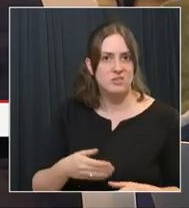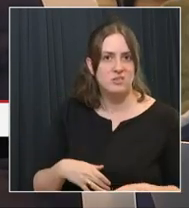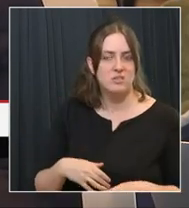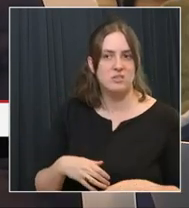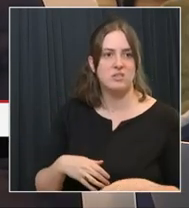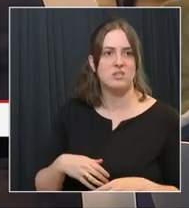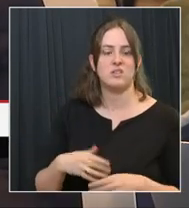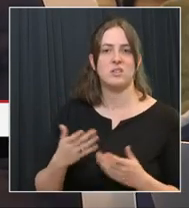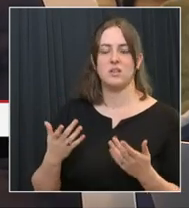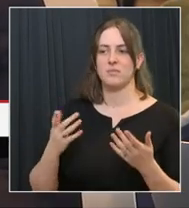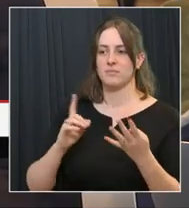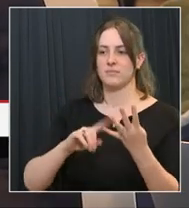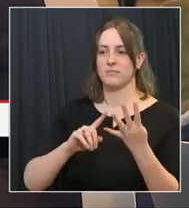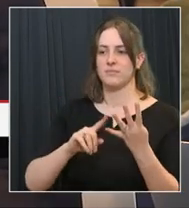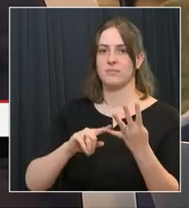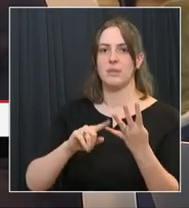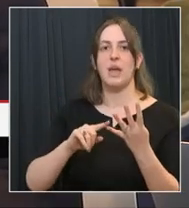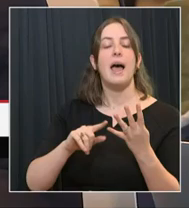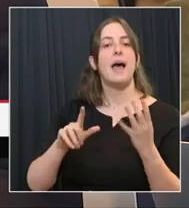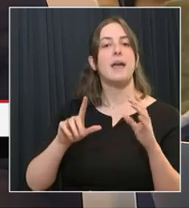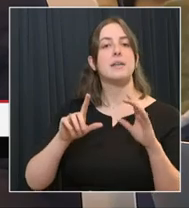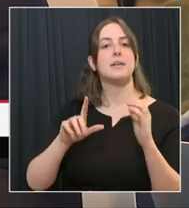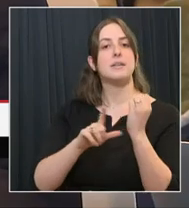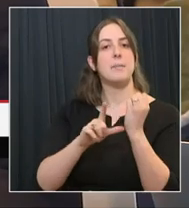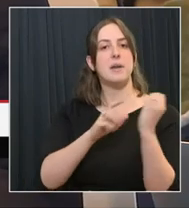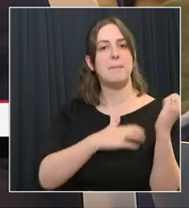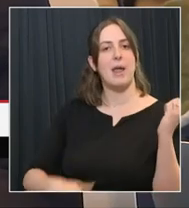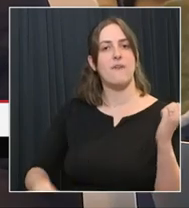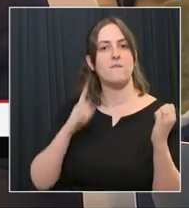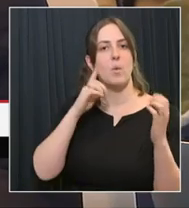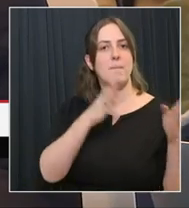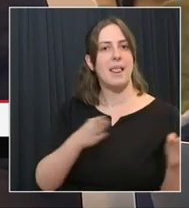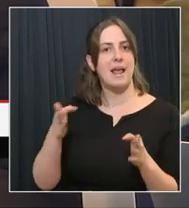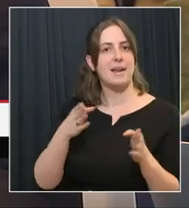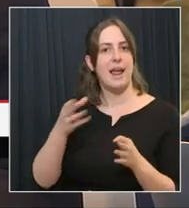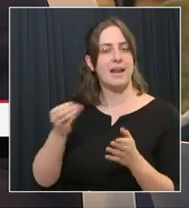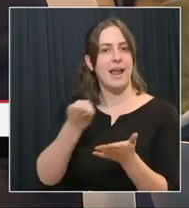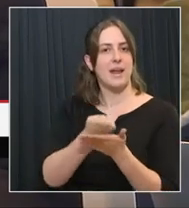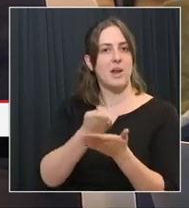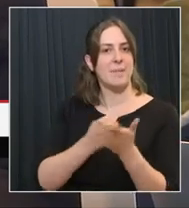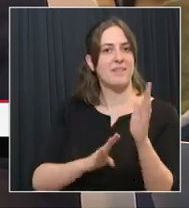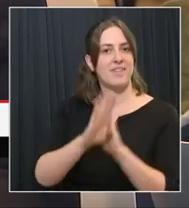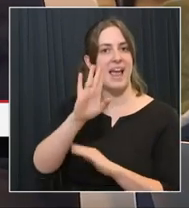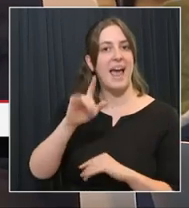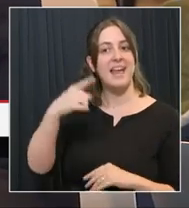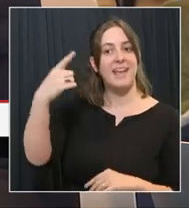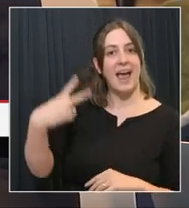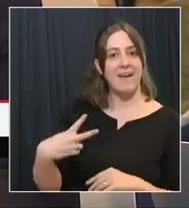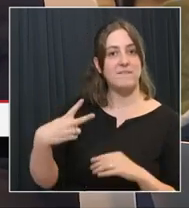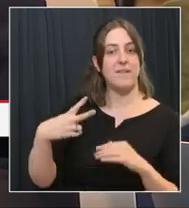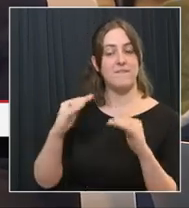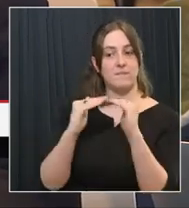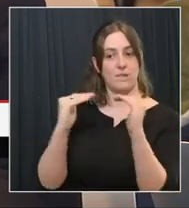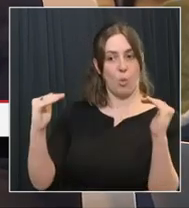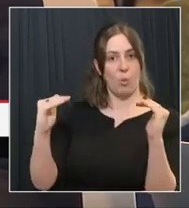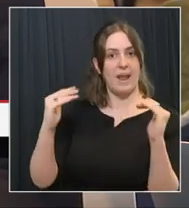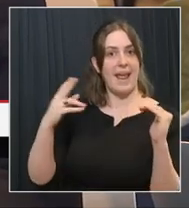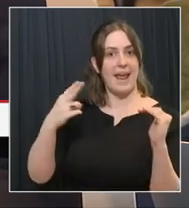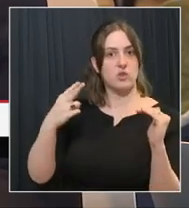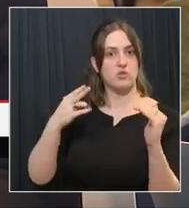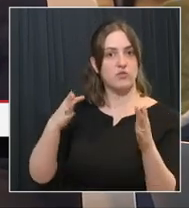And the Deputy Mayor for Planning and Economic Development has half a floor on Half